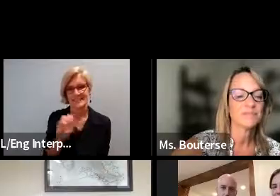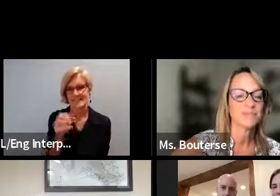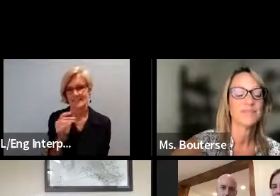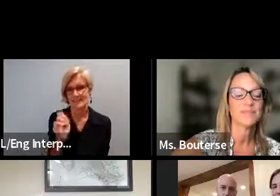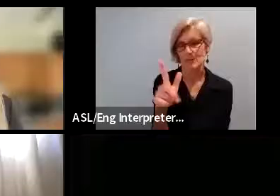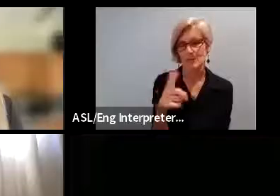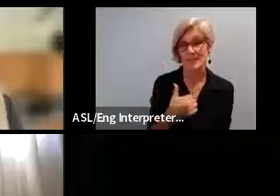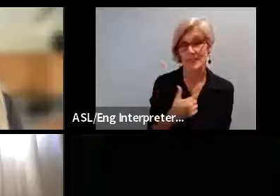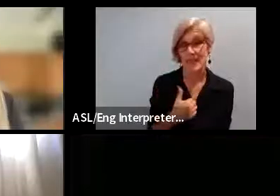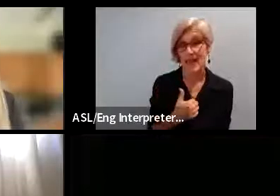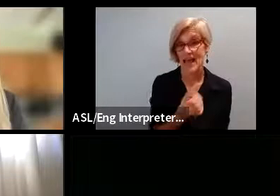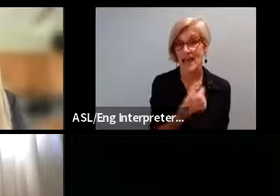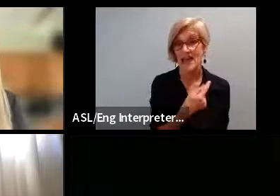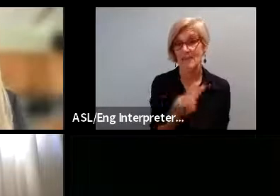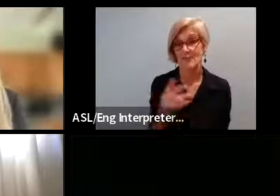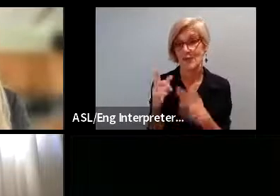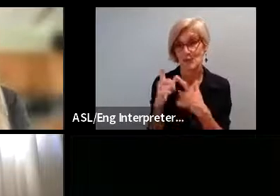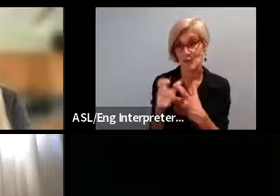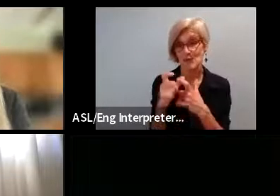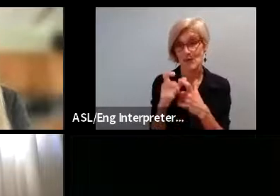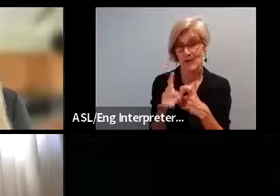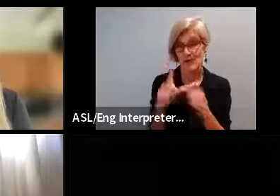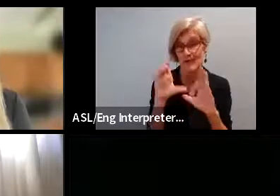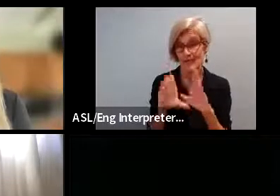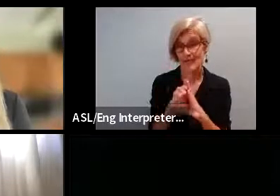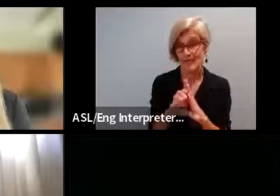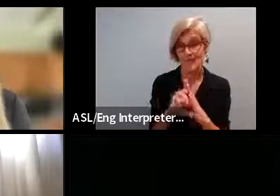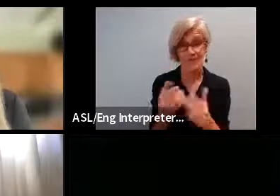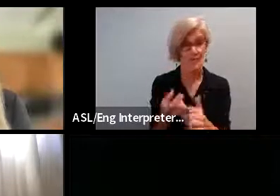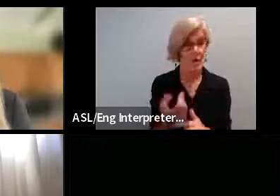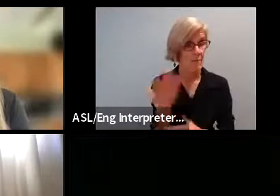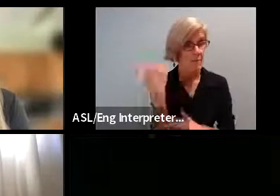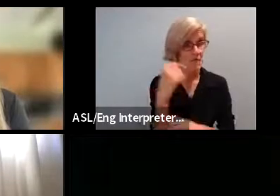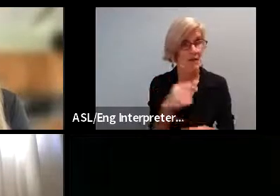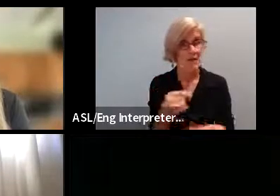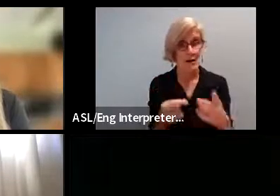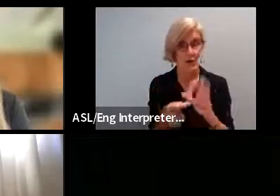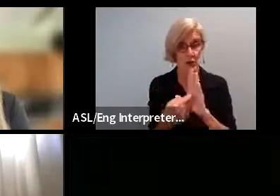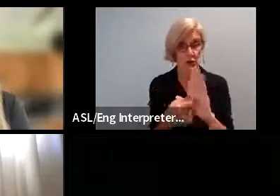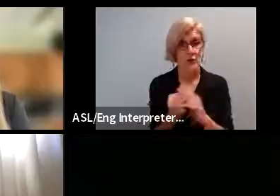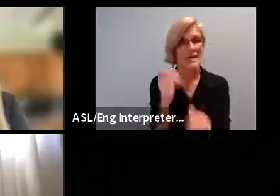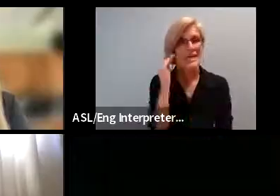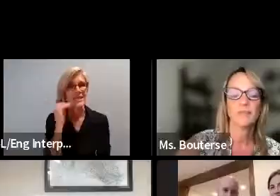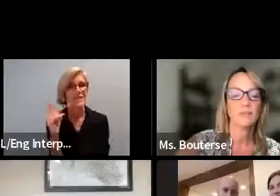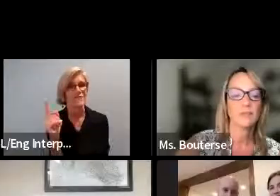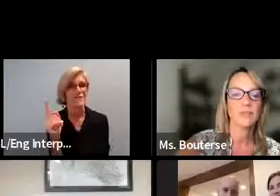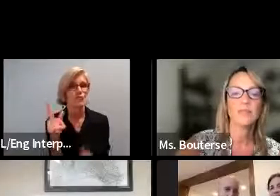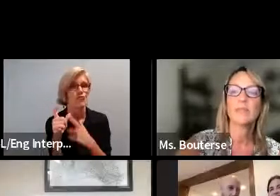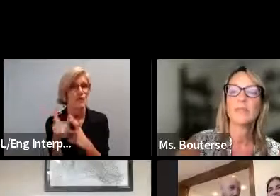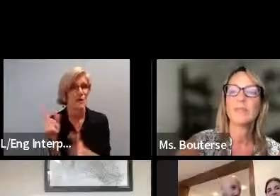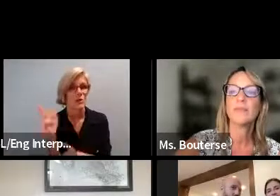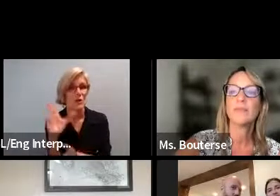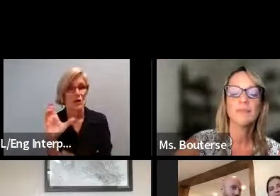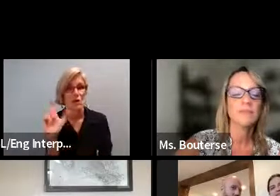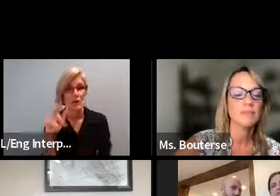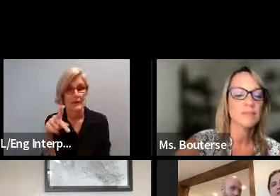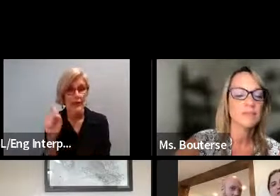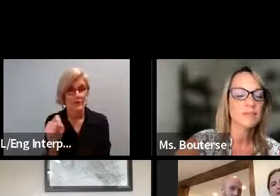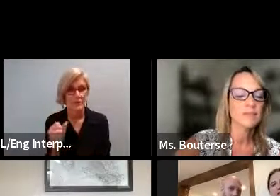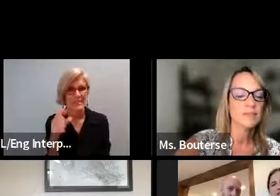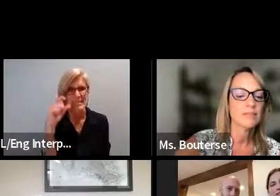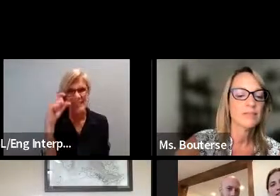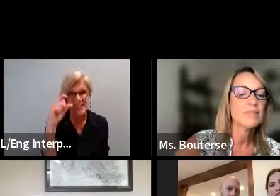years that I want to show the kiddos that are on our Zoom. So when you run 100 laps, then you get a little foot